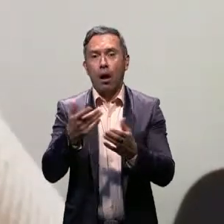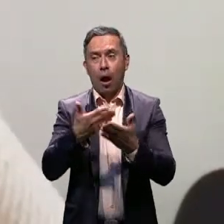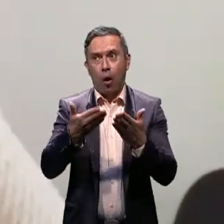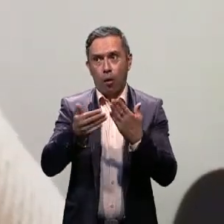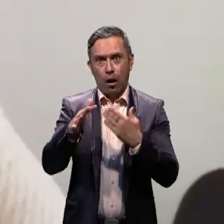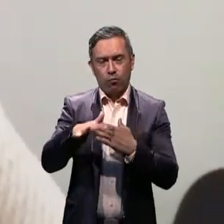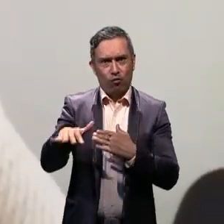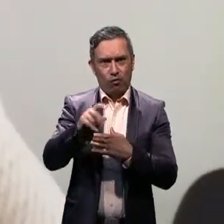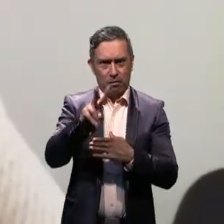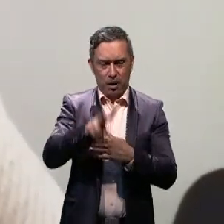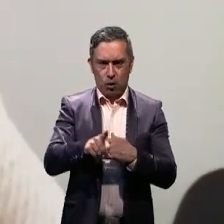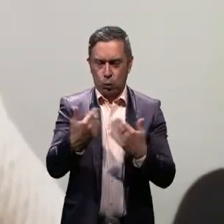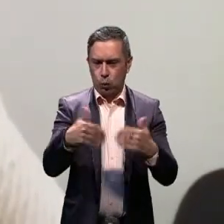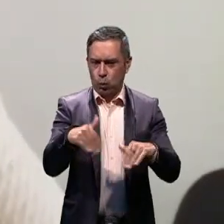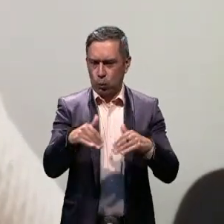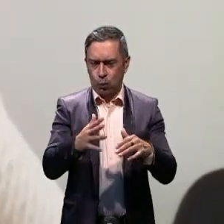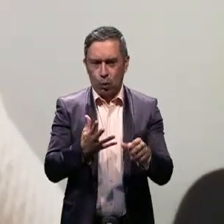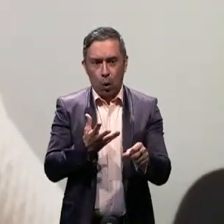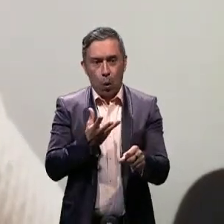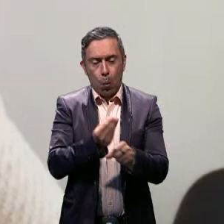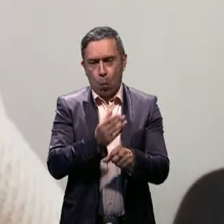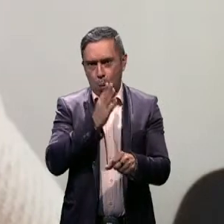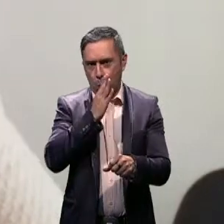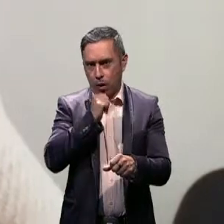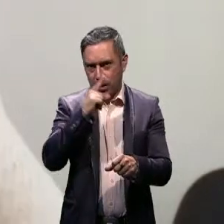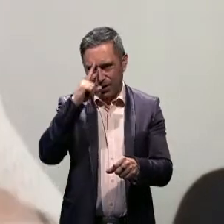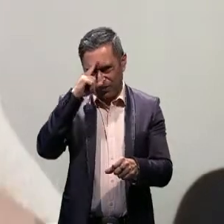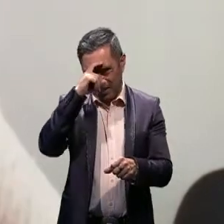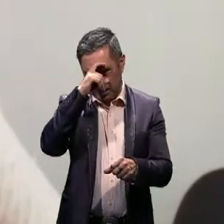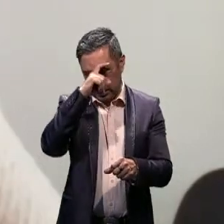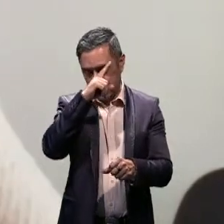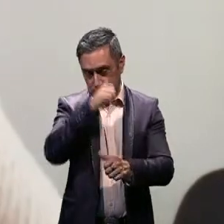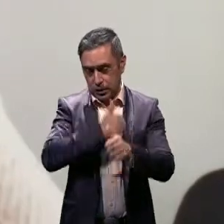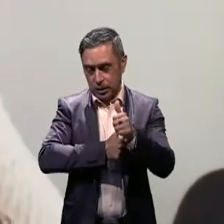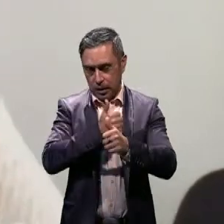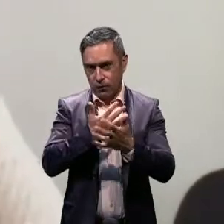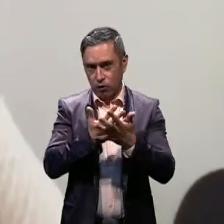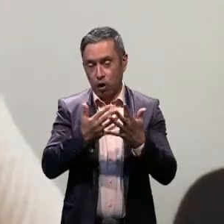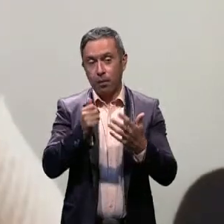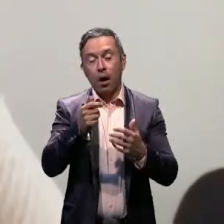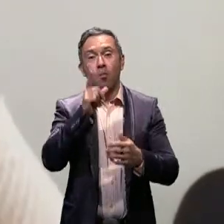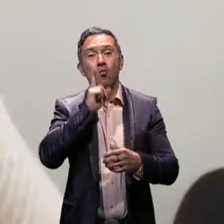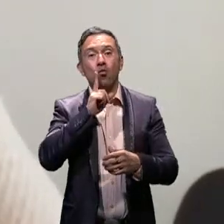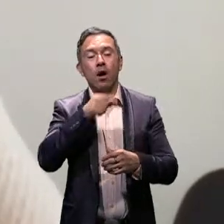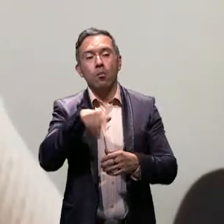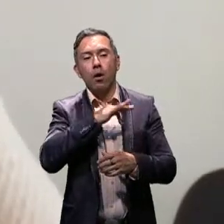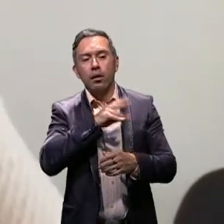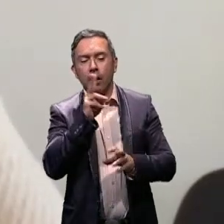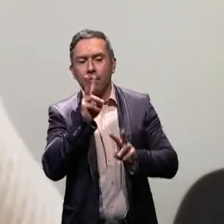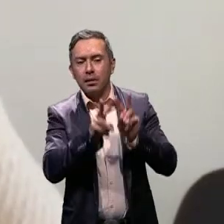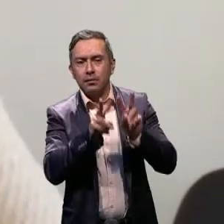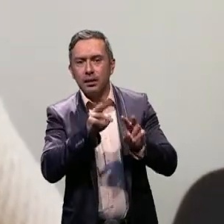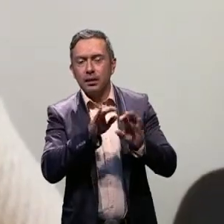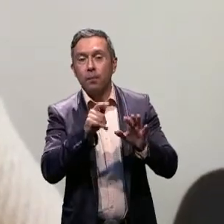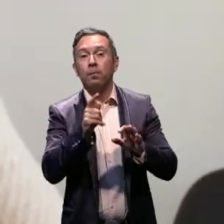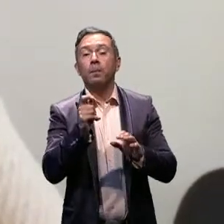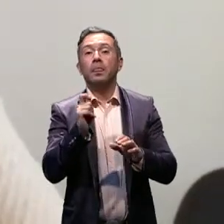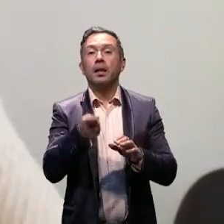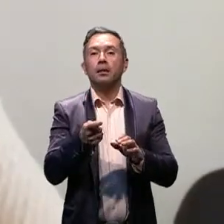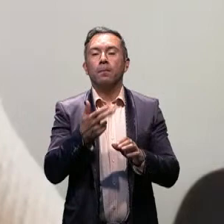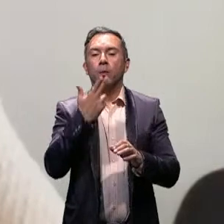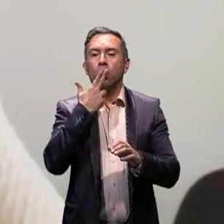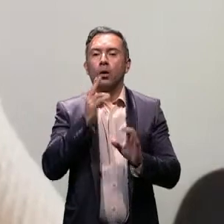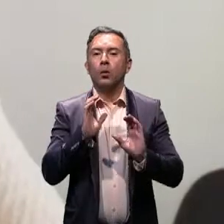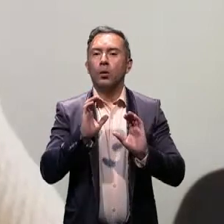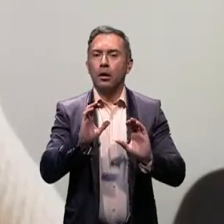there is a huge challenge that what you precisely were saying,